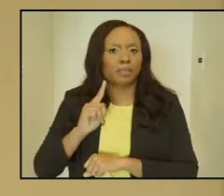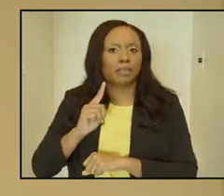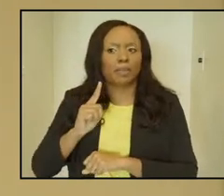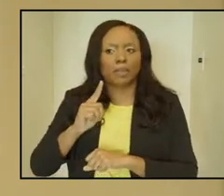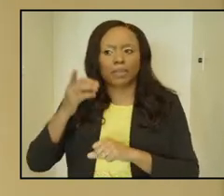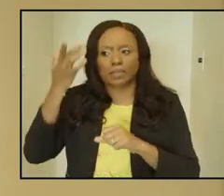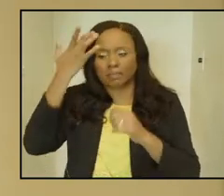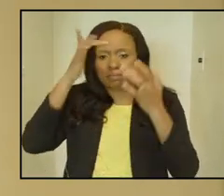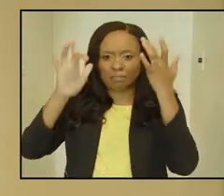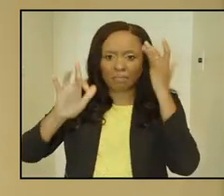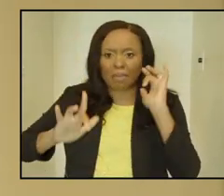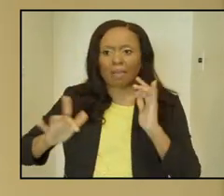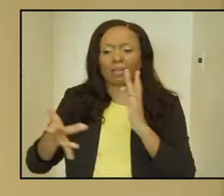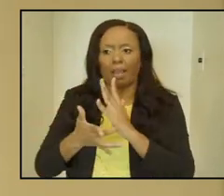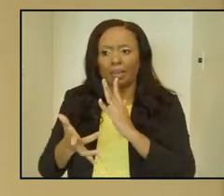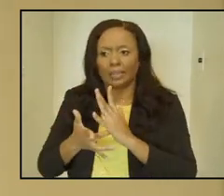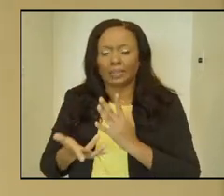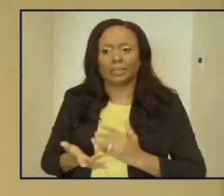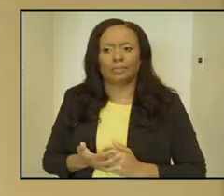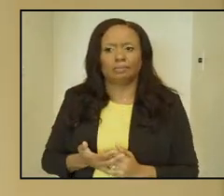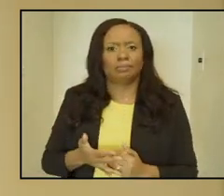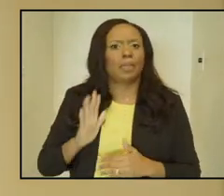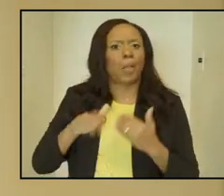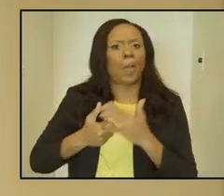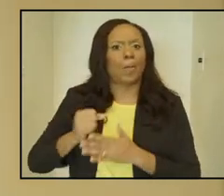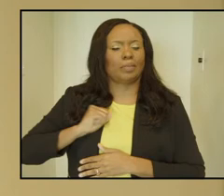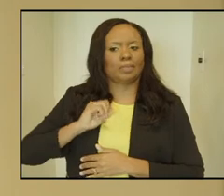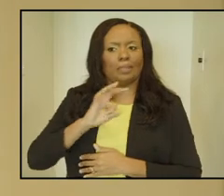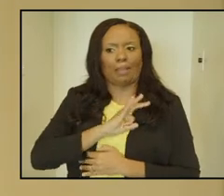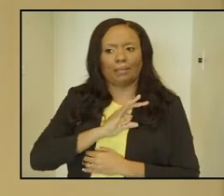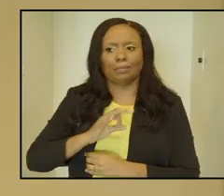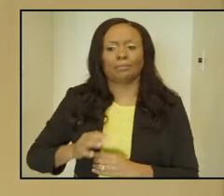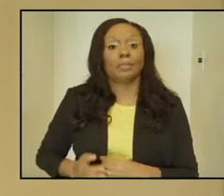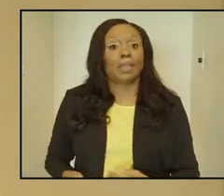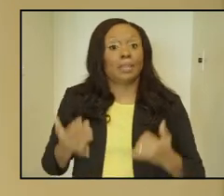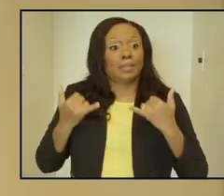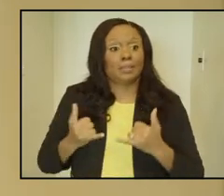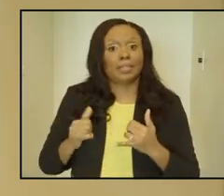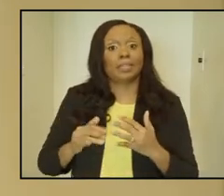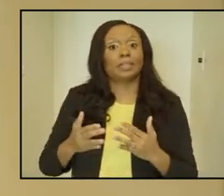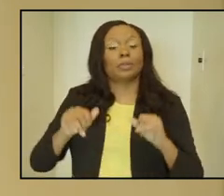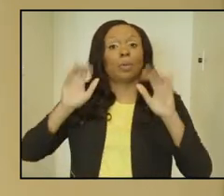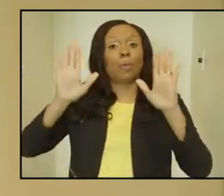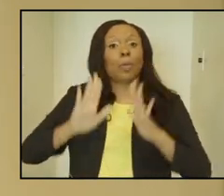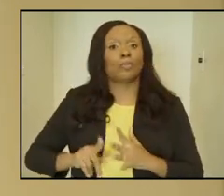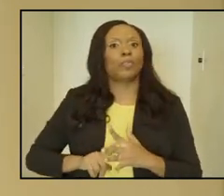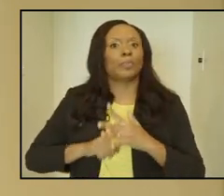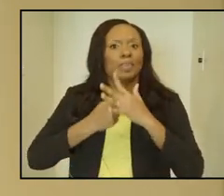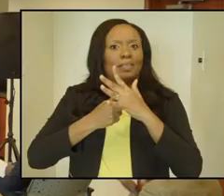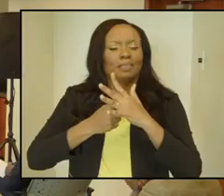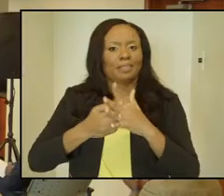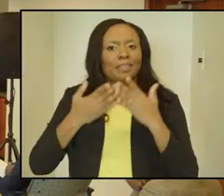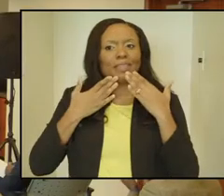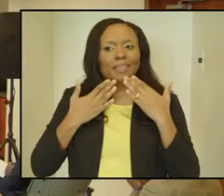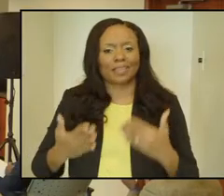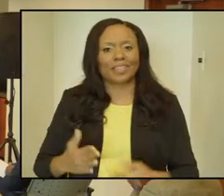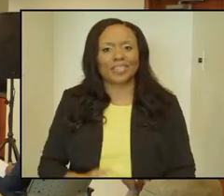itself. We see today as the start of great things. I thank you.